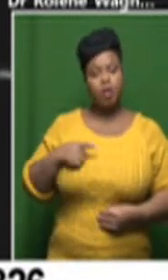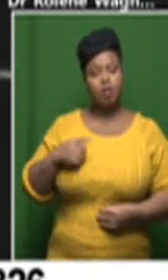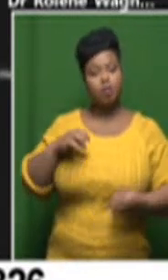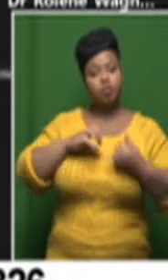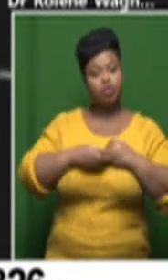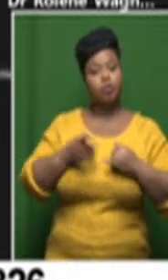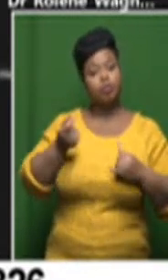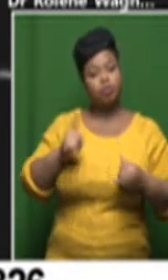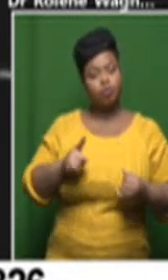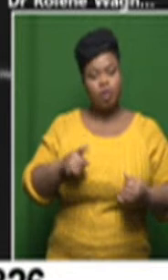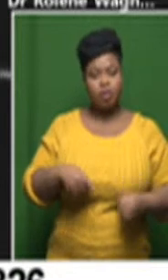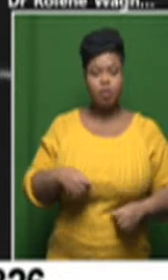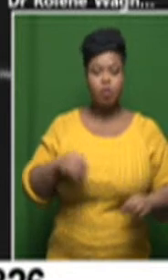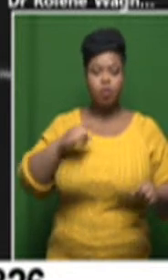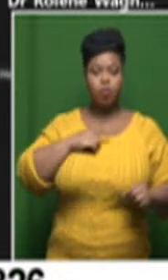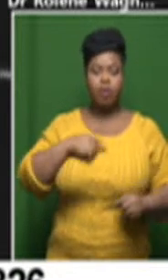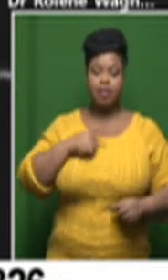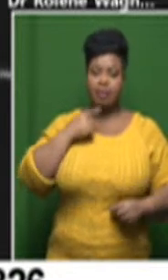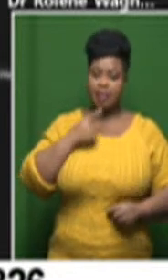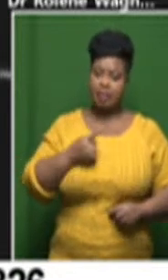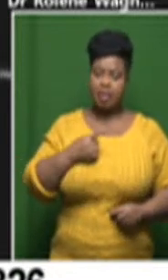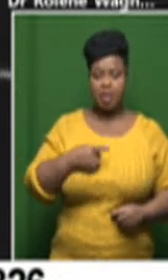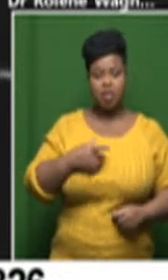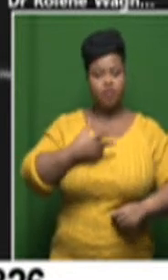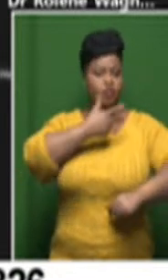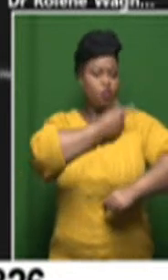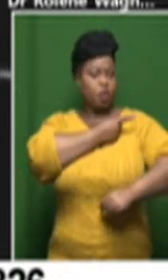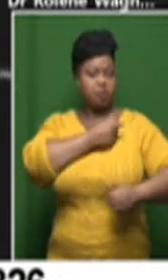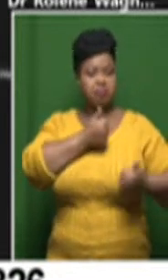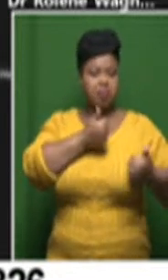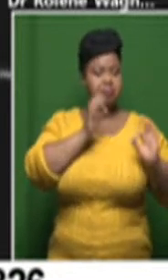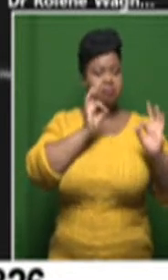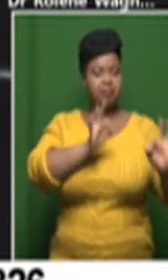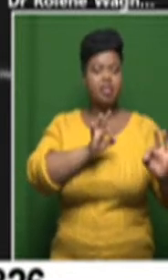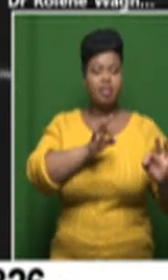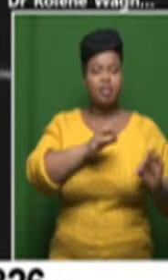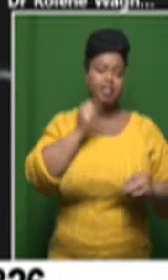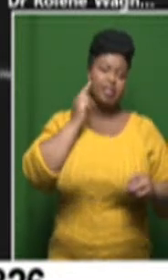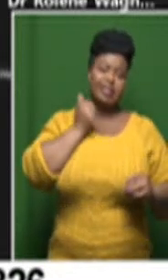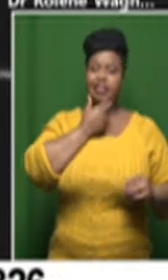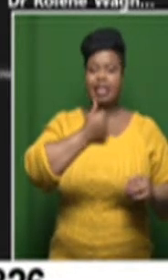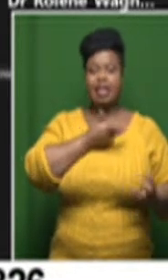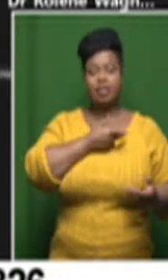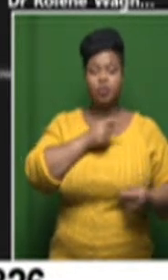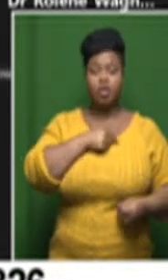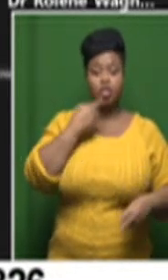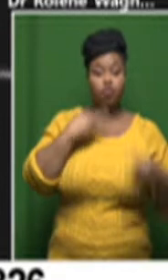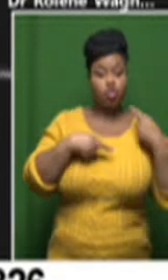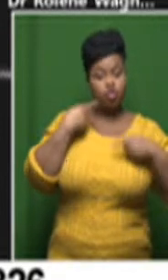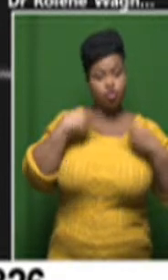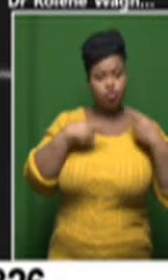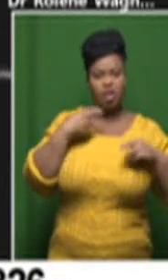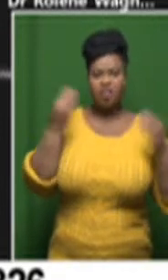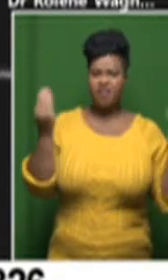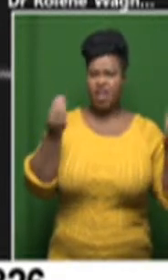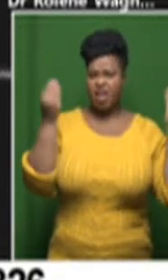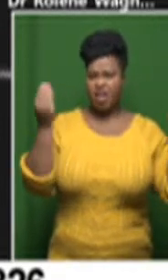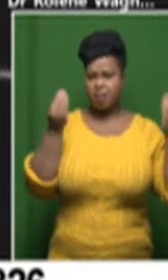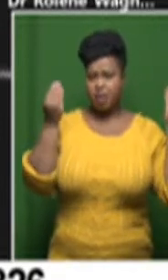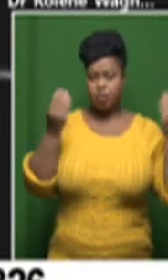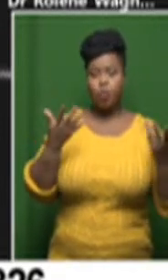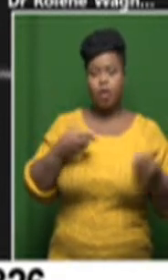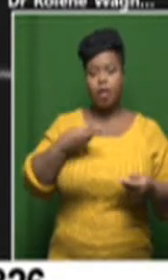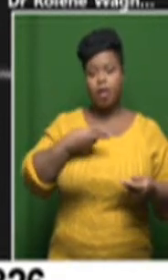to promote is that it's cool to be a vaxxer. So this particular restaurant, it's a very popular restaurant